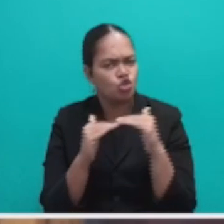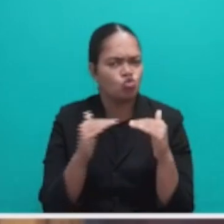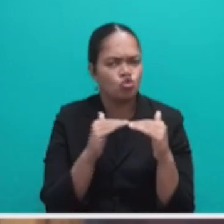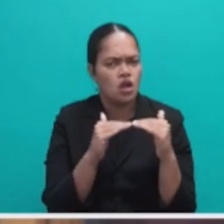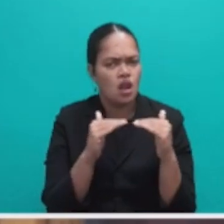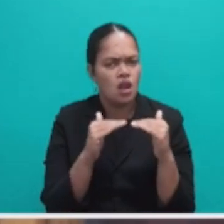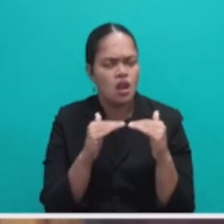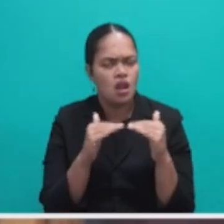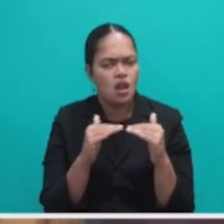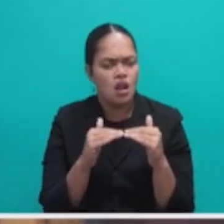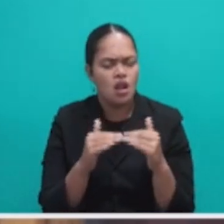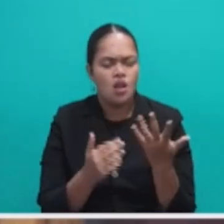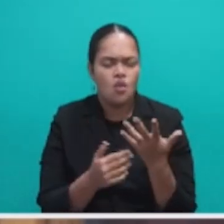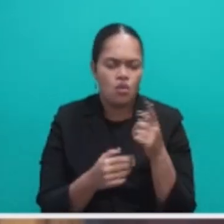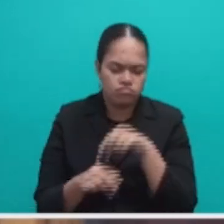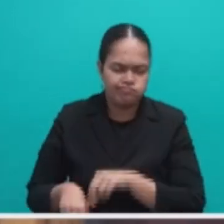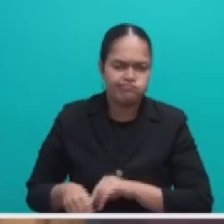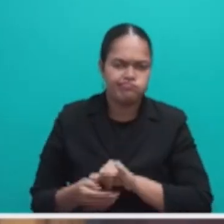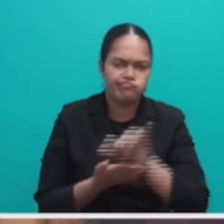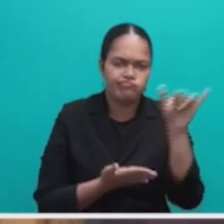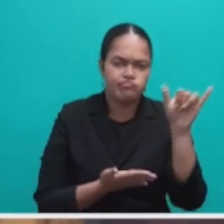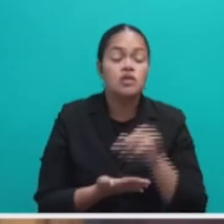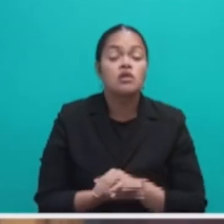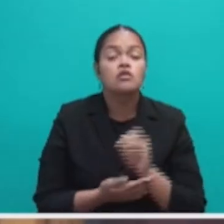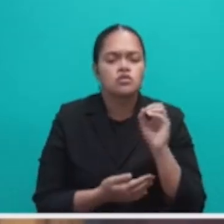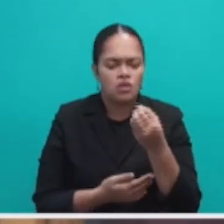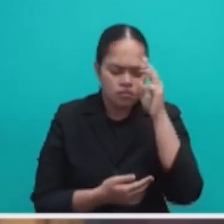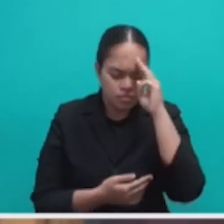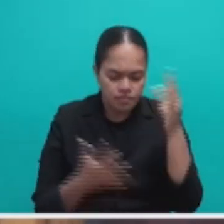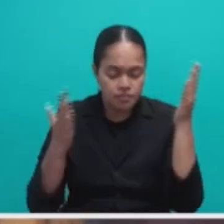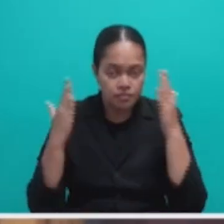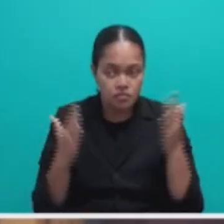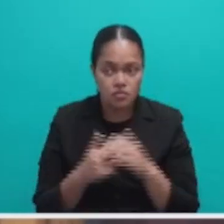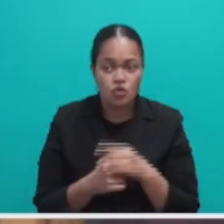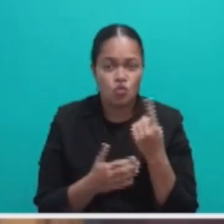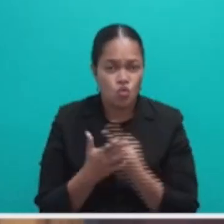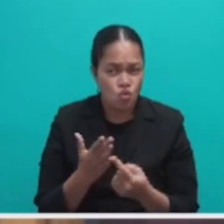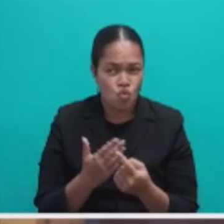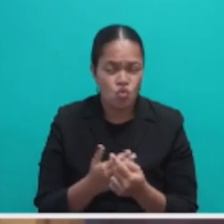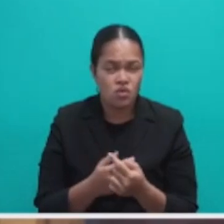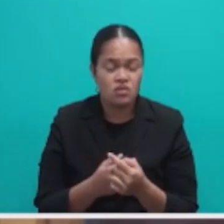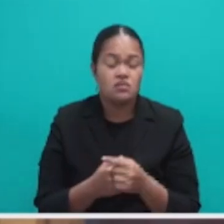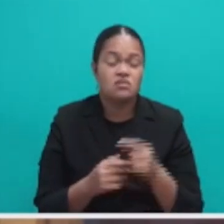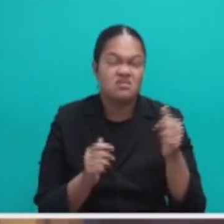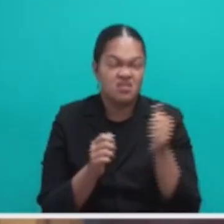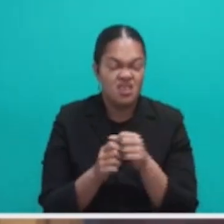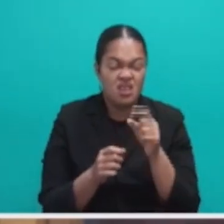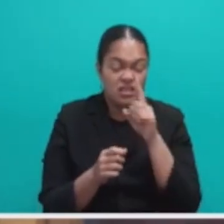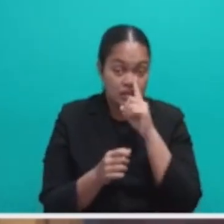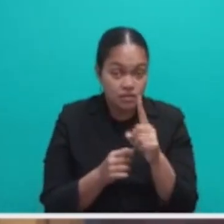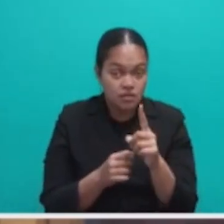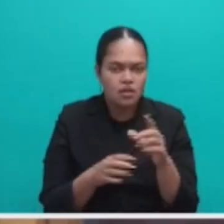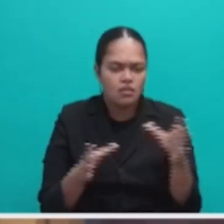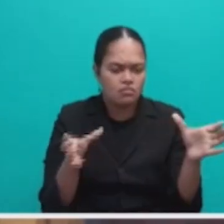Fijian peacekeepers are deployed. Mr. Speaker, sir, only by being neutral will we be seen as credible by